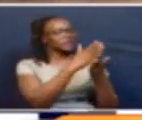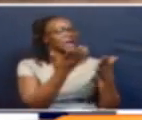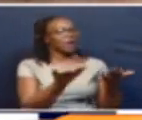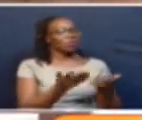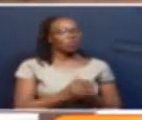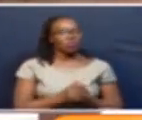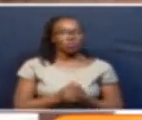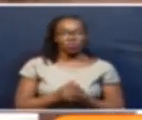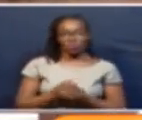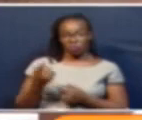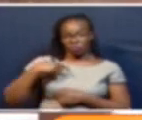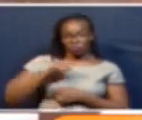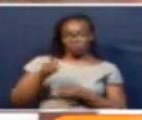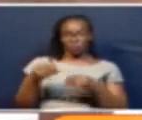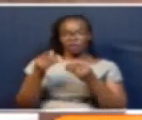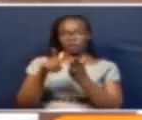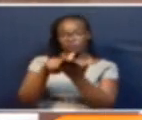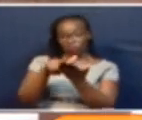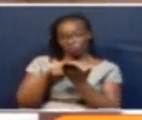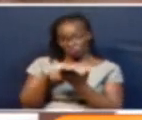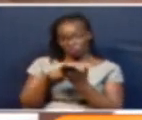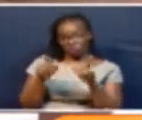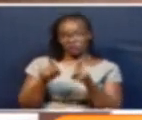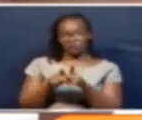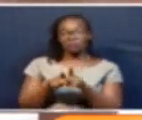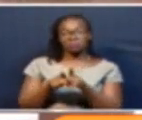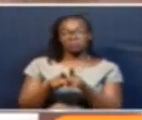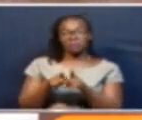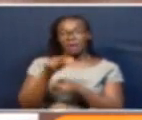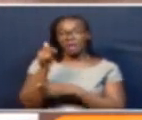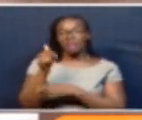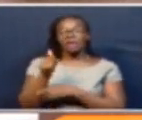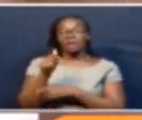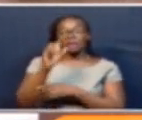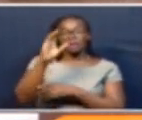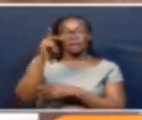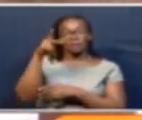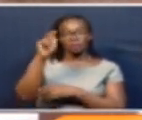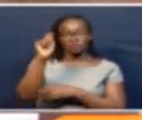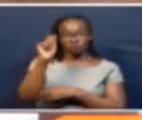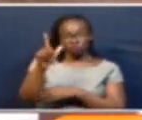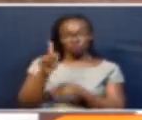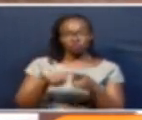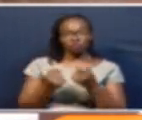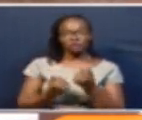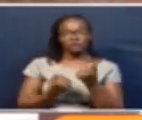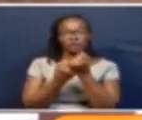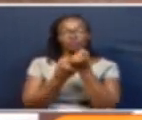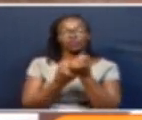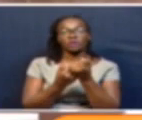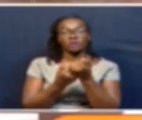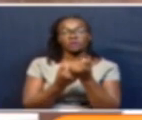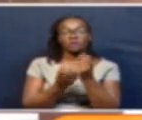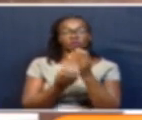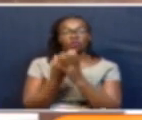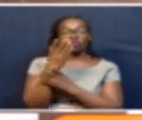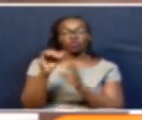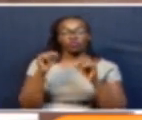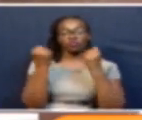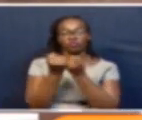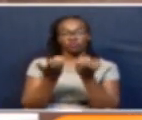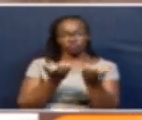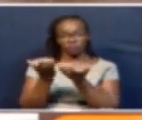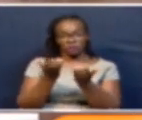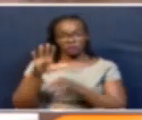AlphaJiri will provide both loans and venture capital investments to support the balance sheet and the growth of social businesses